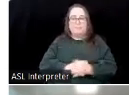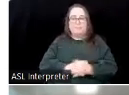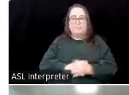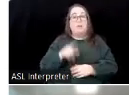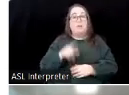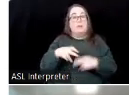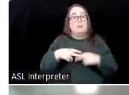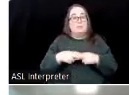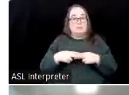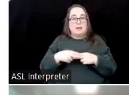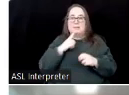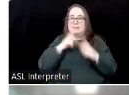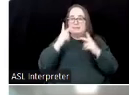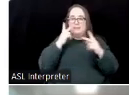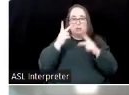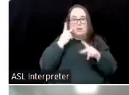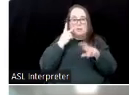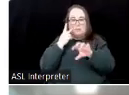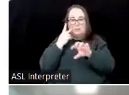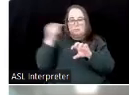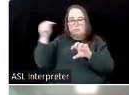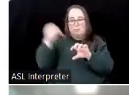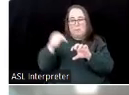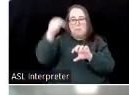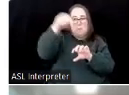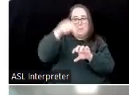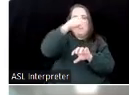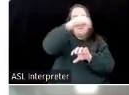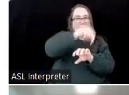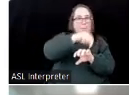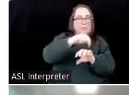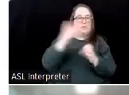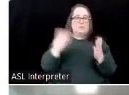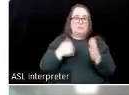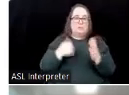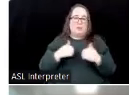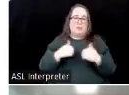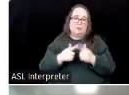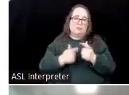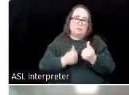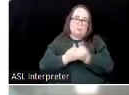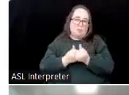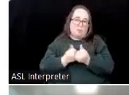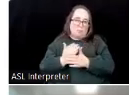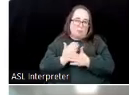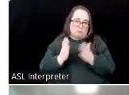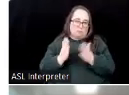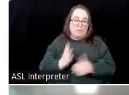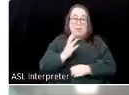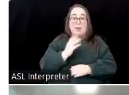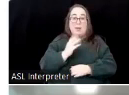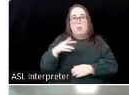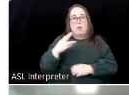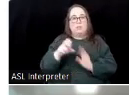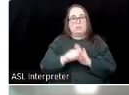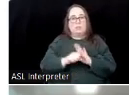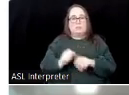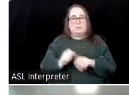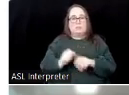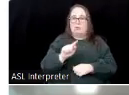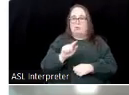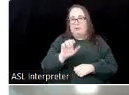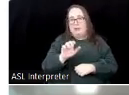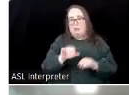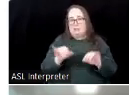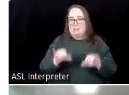is also a visualization of the resources we have to support our partnerships. As Washington's long-term care system,